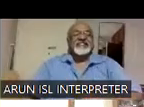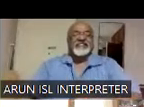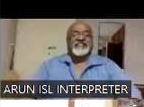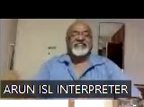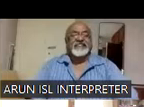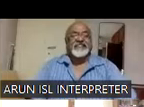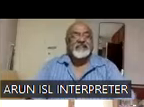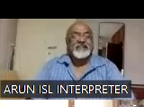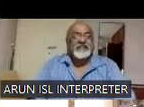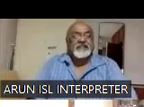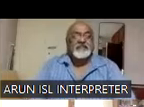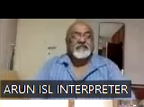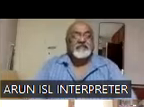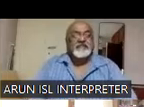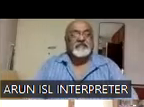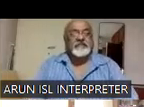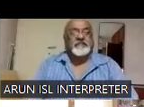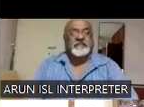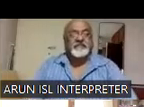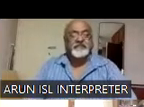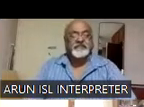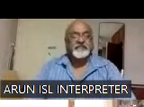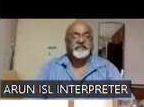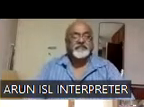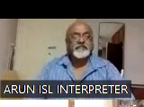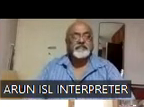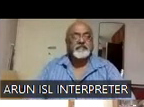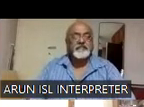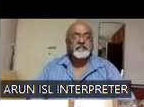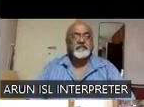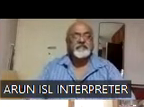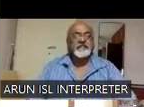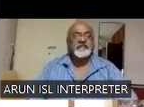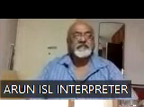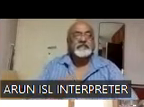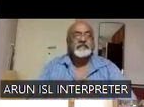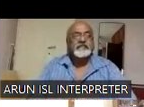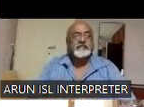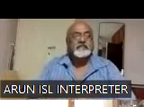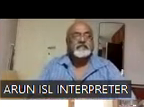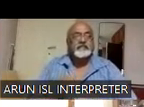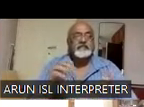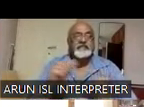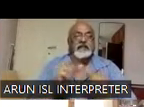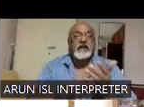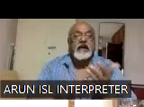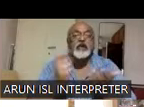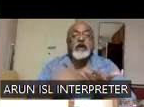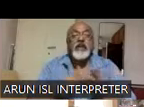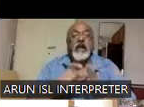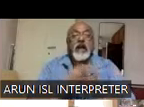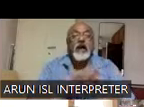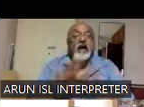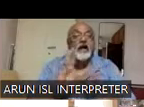India, I want you to meet some of the great women. So to my right is Anuradha Mohit in